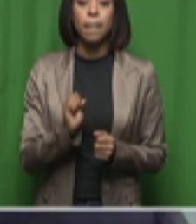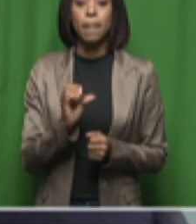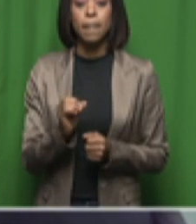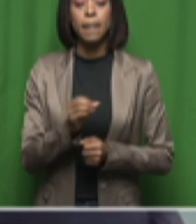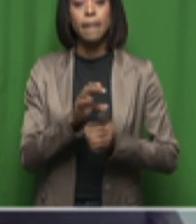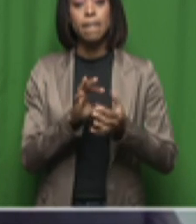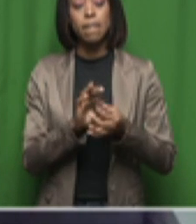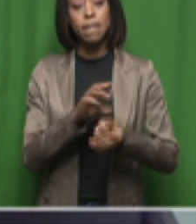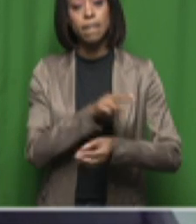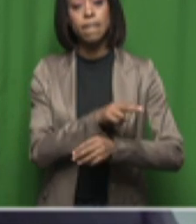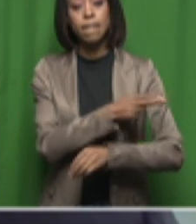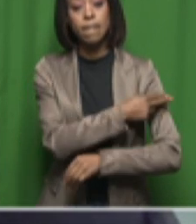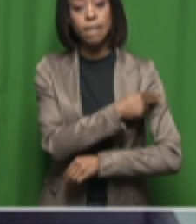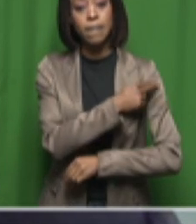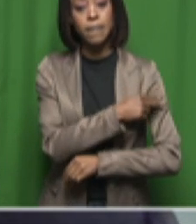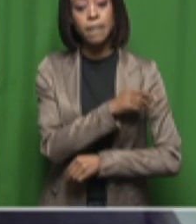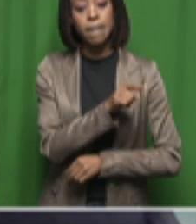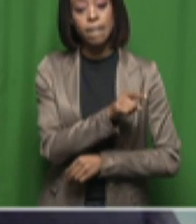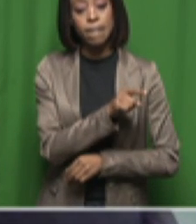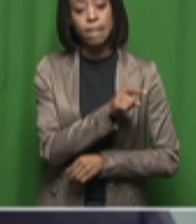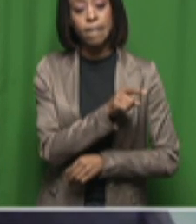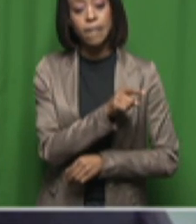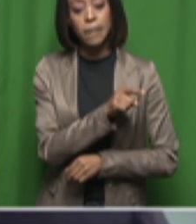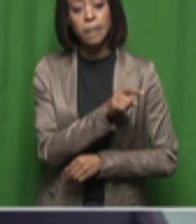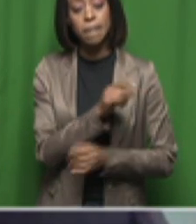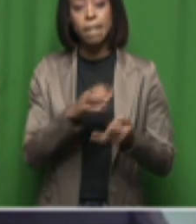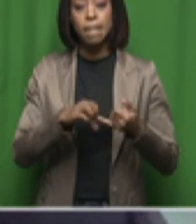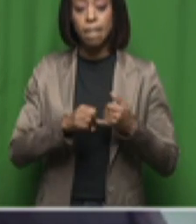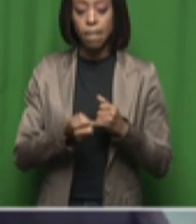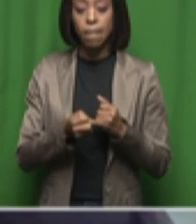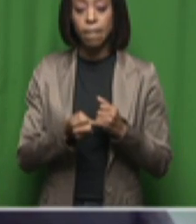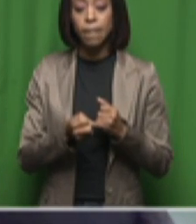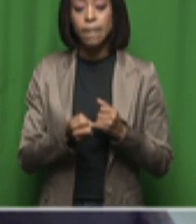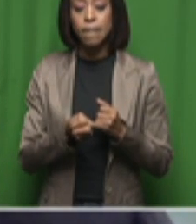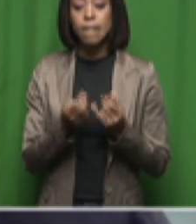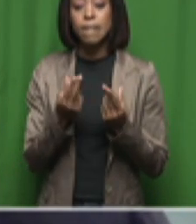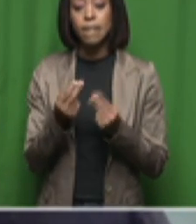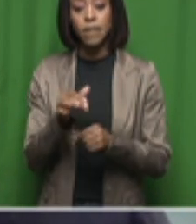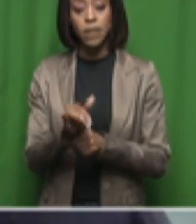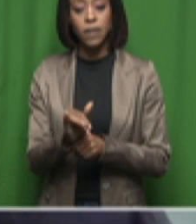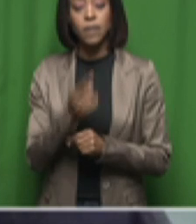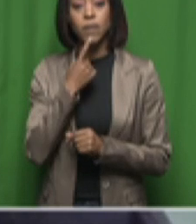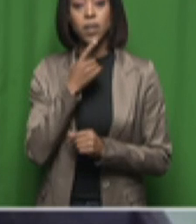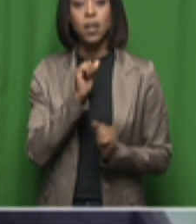really is really trying to fill in that gap to say,